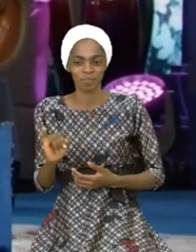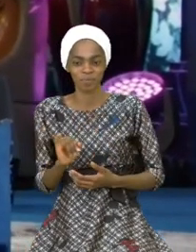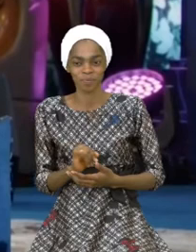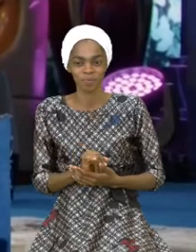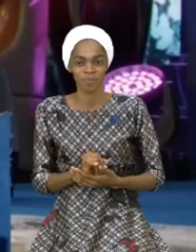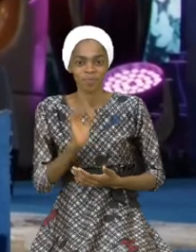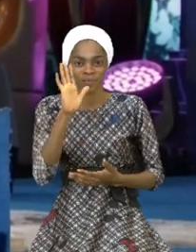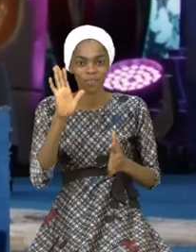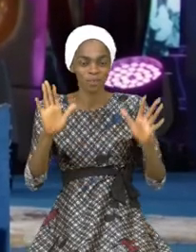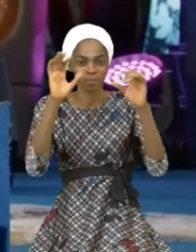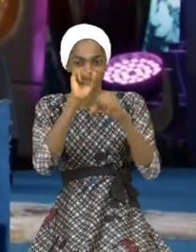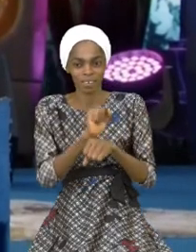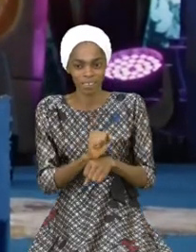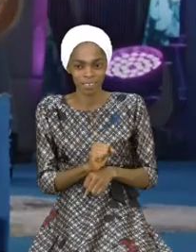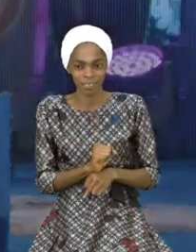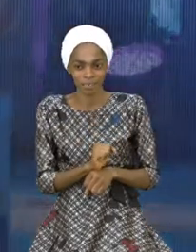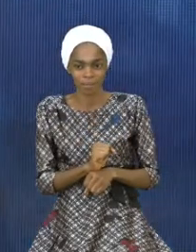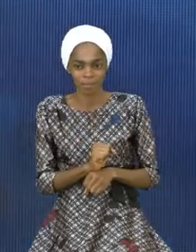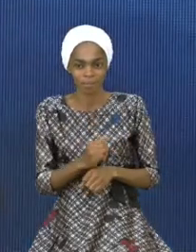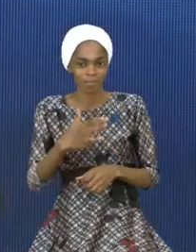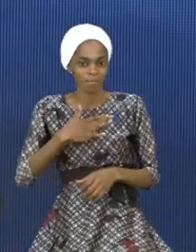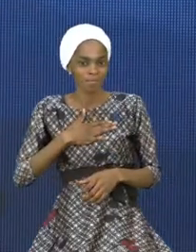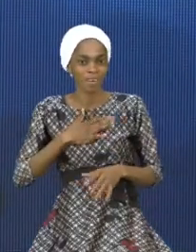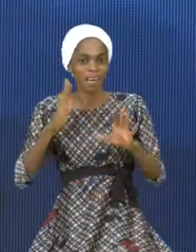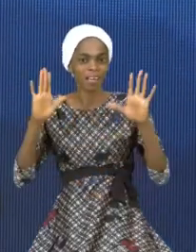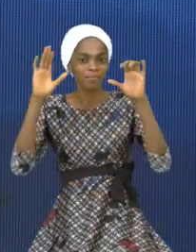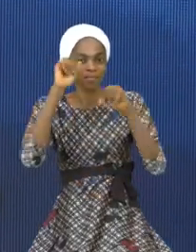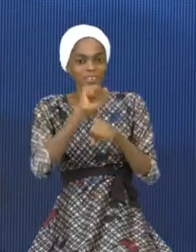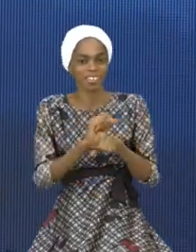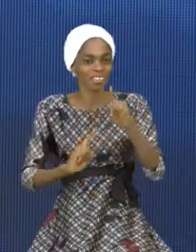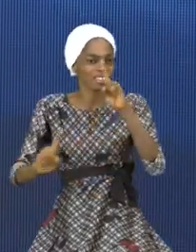Amen. Your miracle. Amen. My miracle.